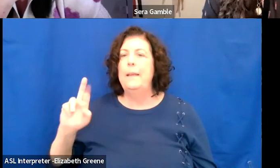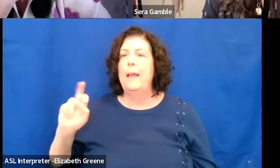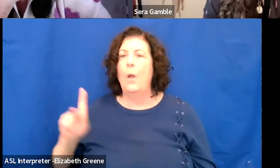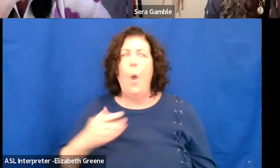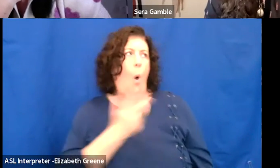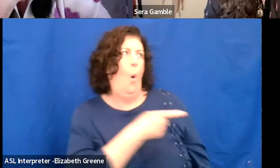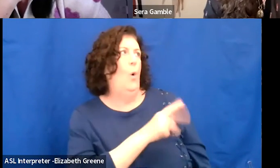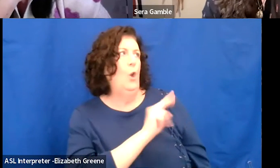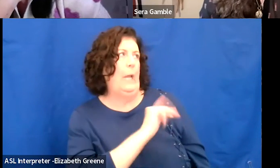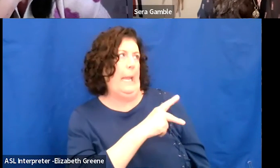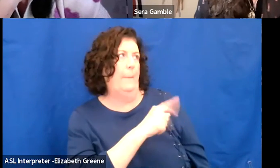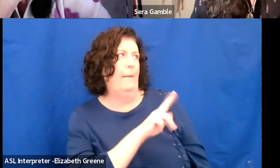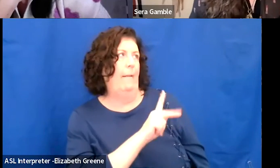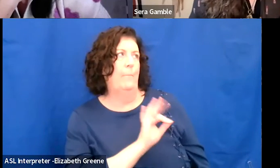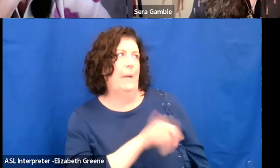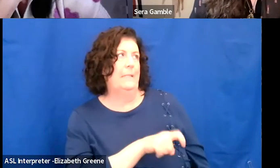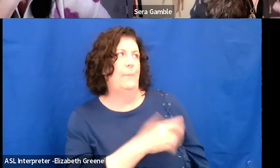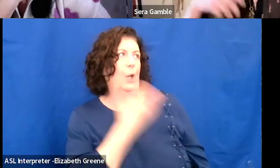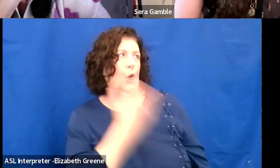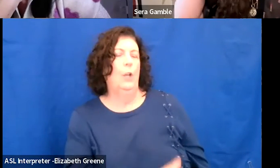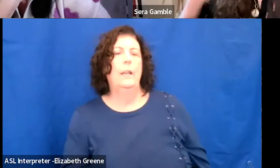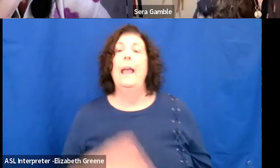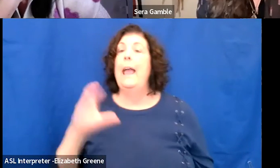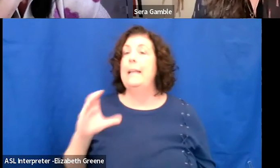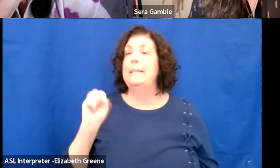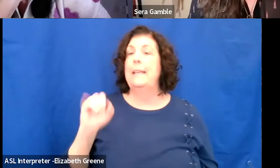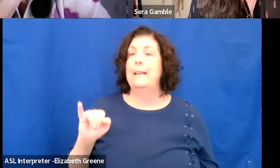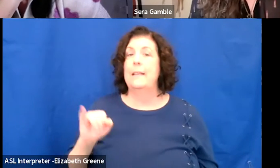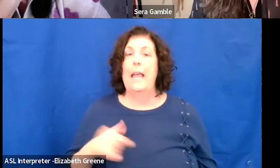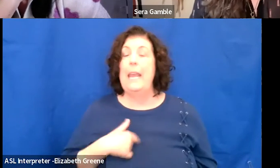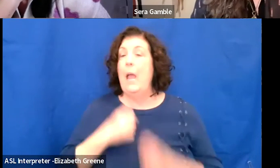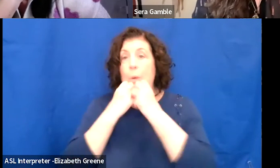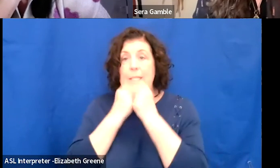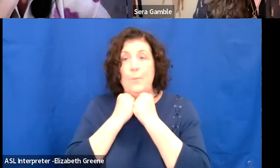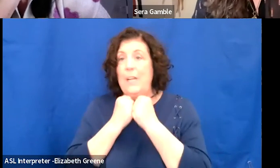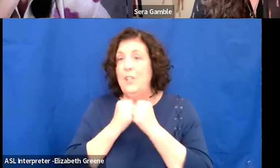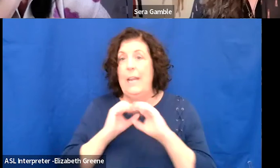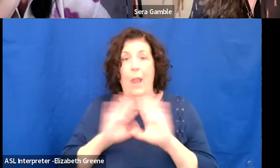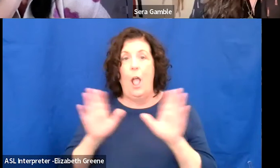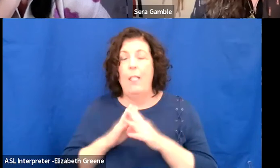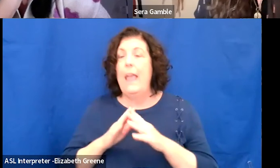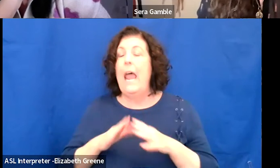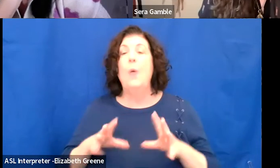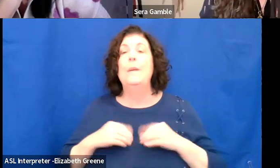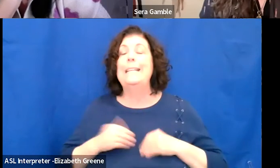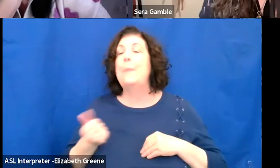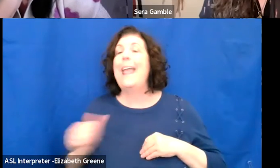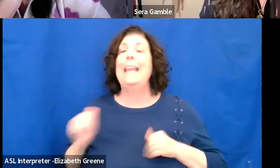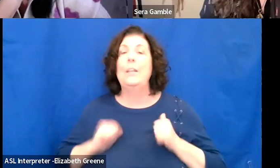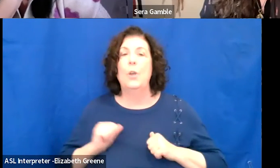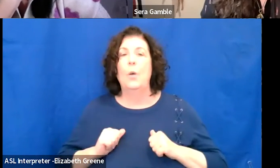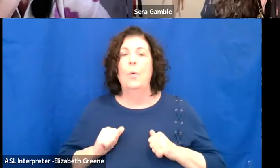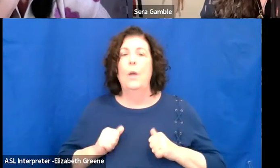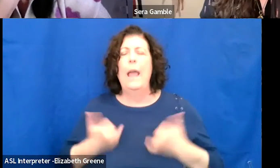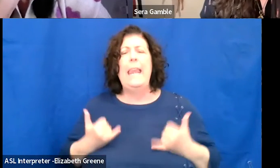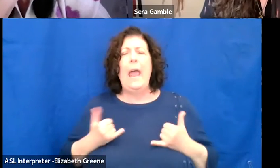The CSI, because I just was like, by the way, I was not precious at all. I was like, let me get in anywhere. I'm not sure I would feel this way